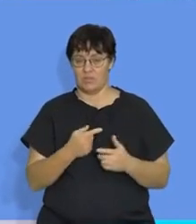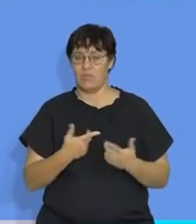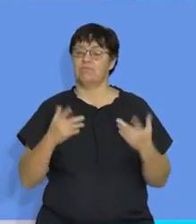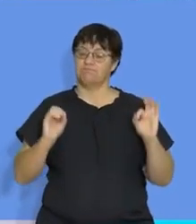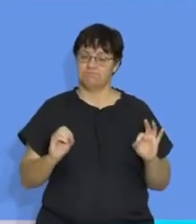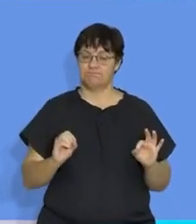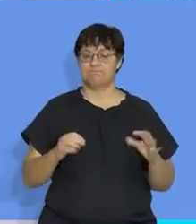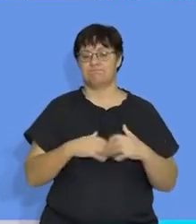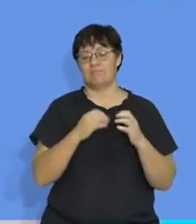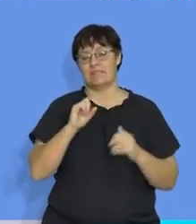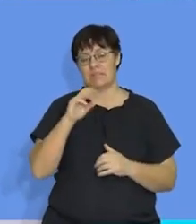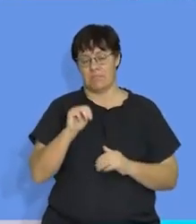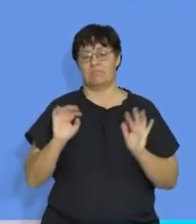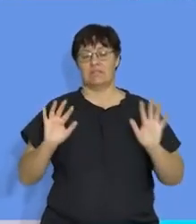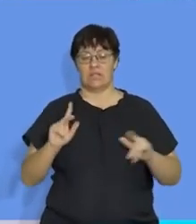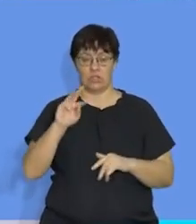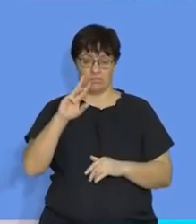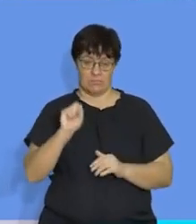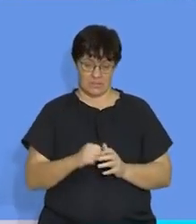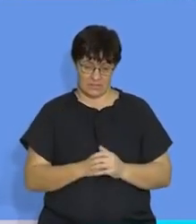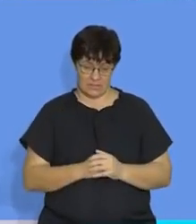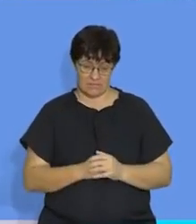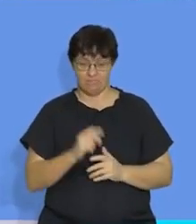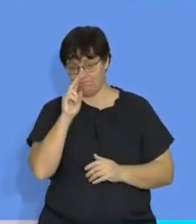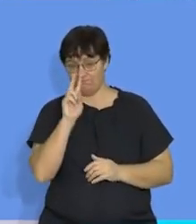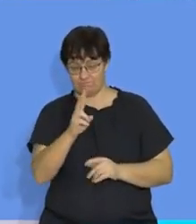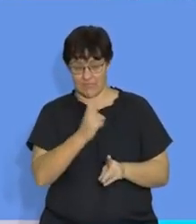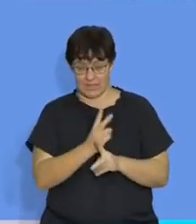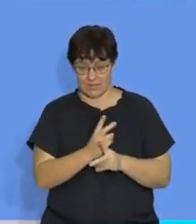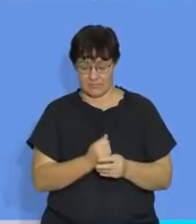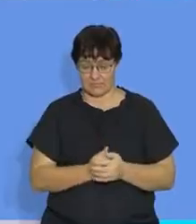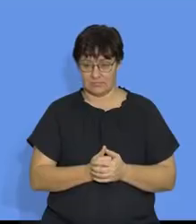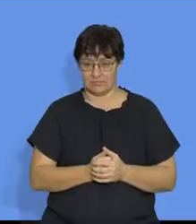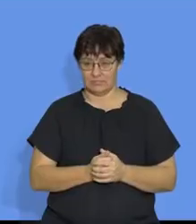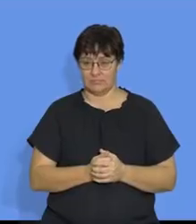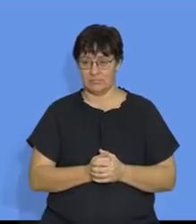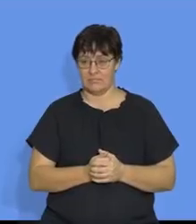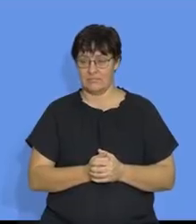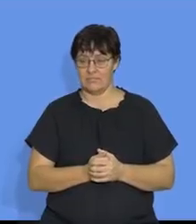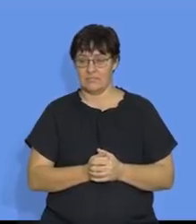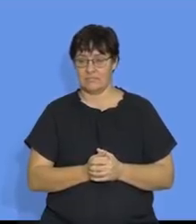in order to do the sum of the 10 terms. Let's have a look at the board again.